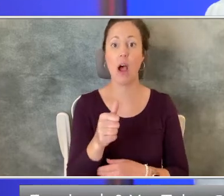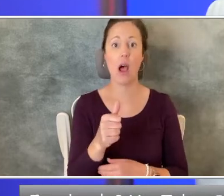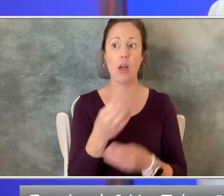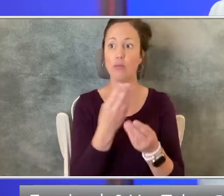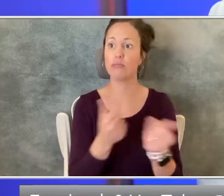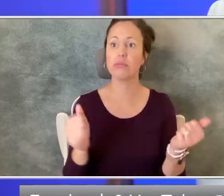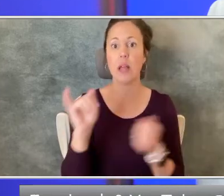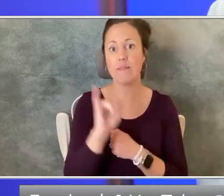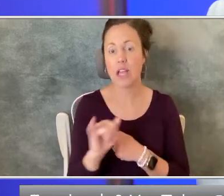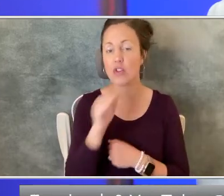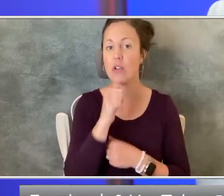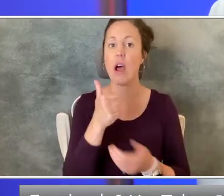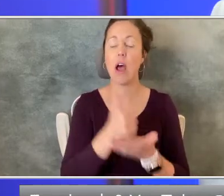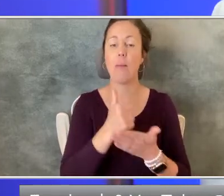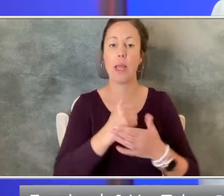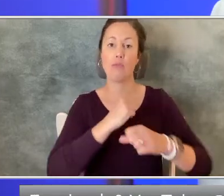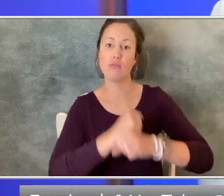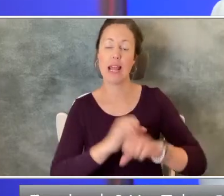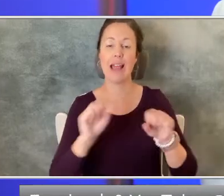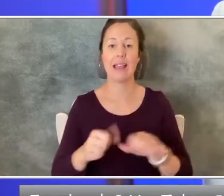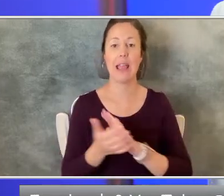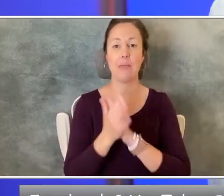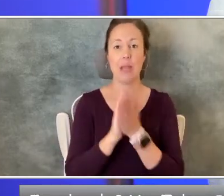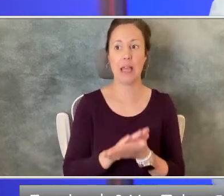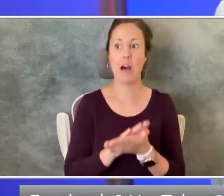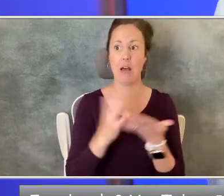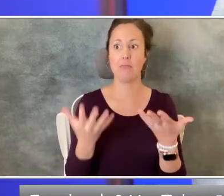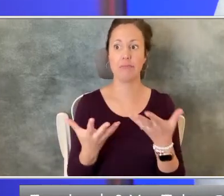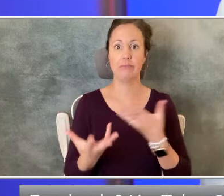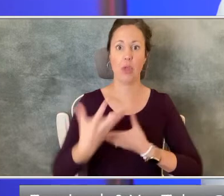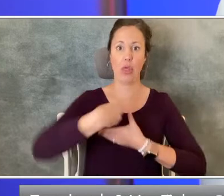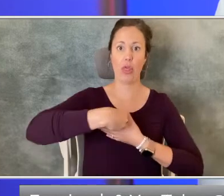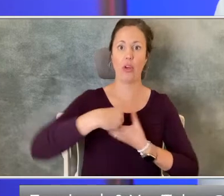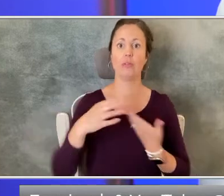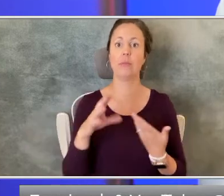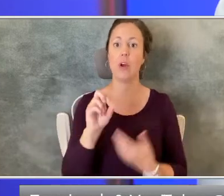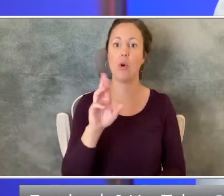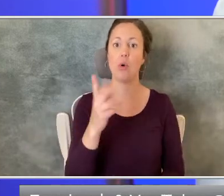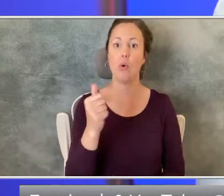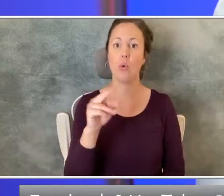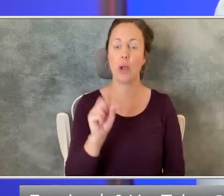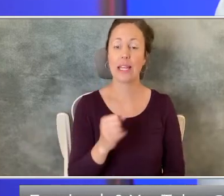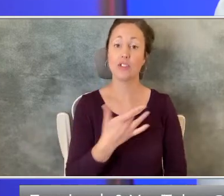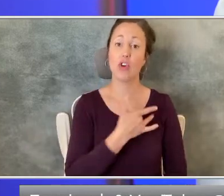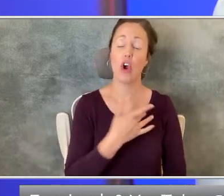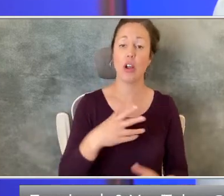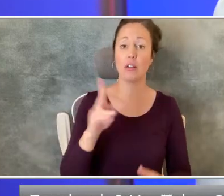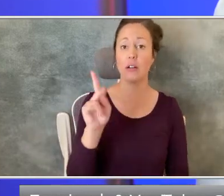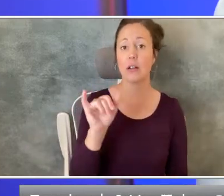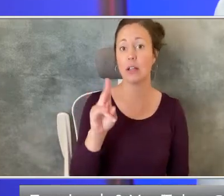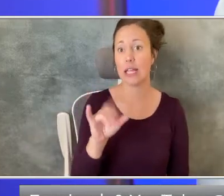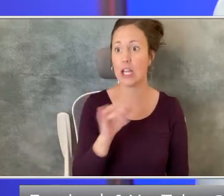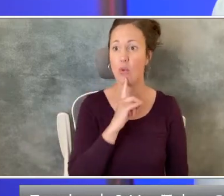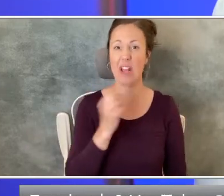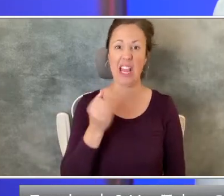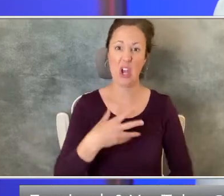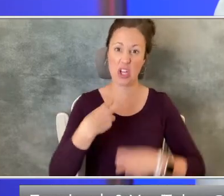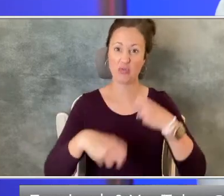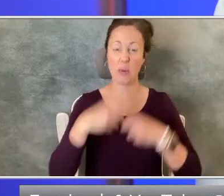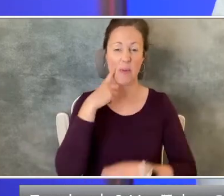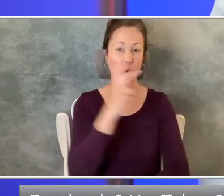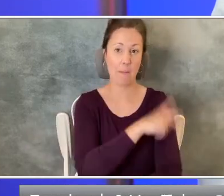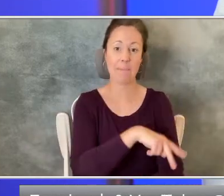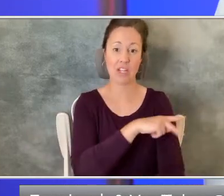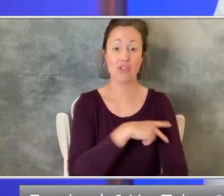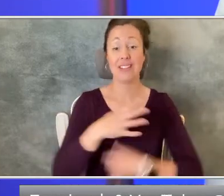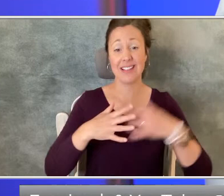us, and they can become deposited in the organs, such as in the heart or the kidneys, and cause real trouble for our patients, even life-threatening